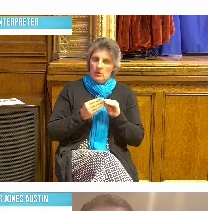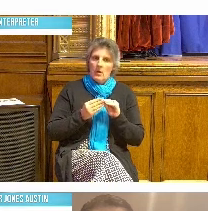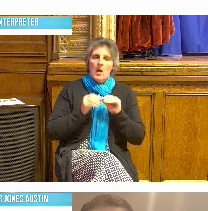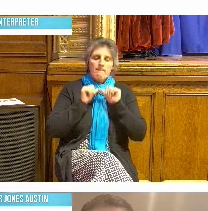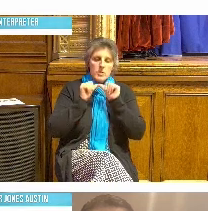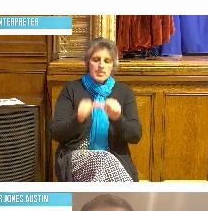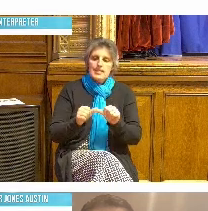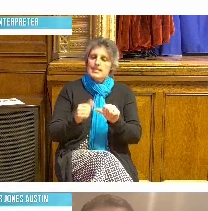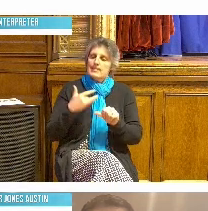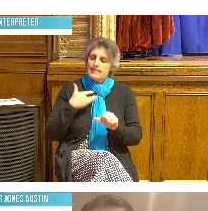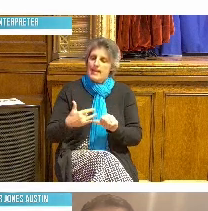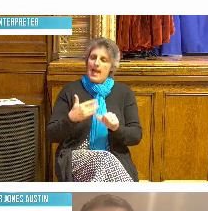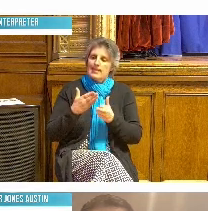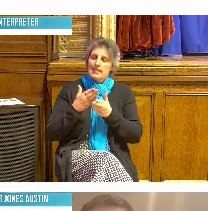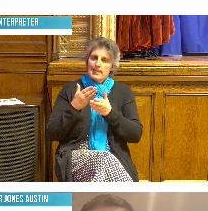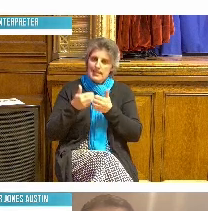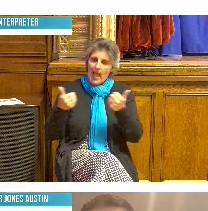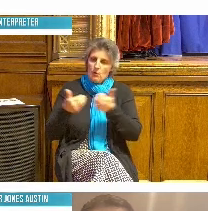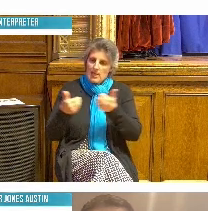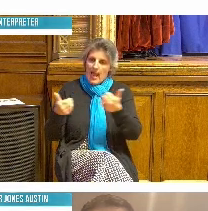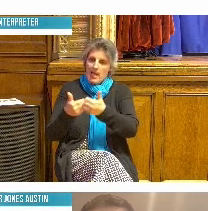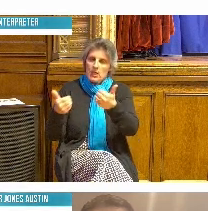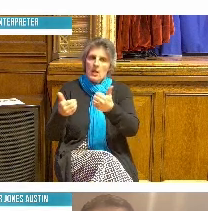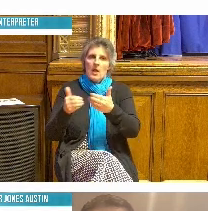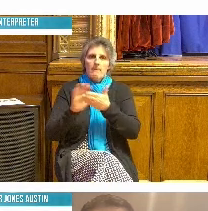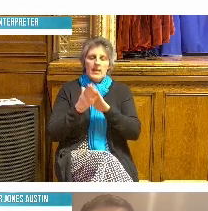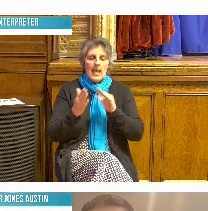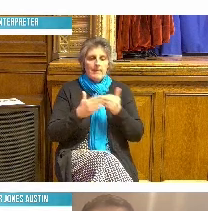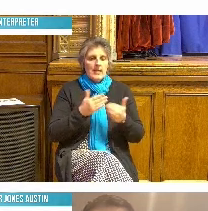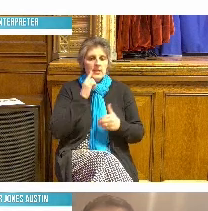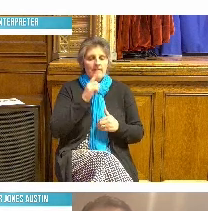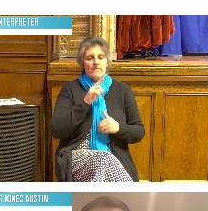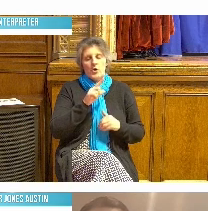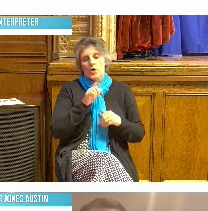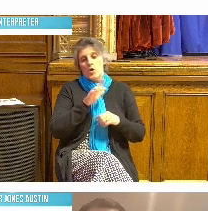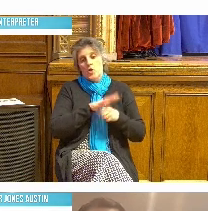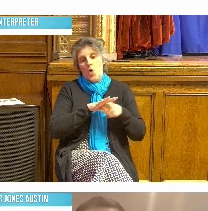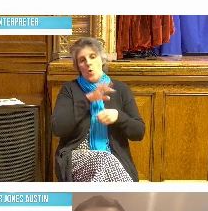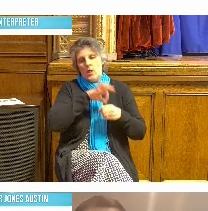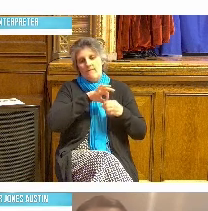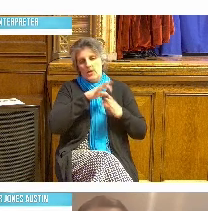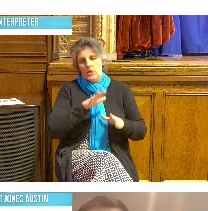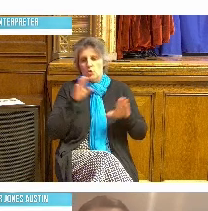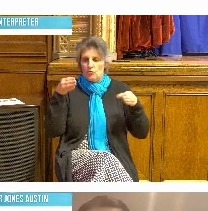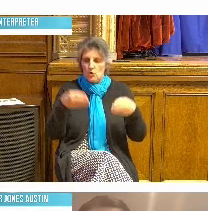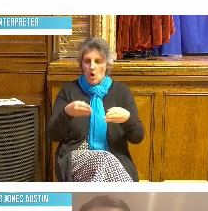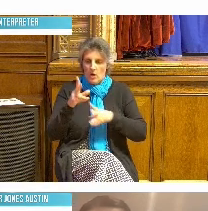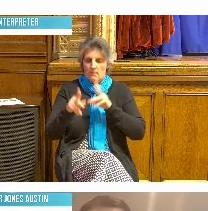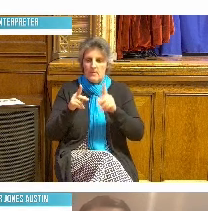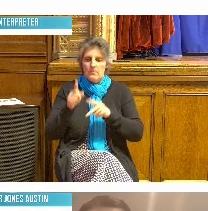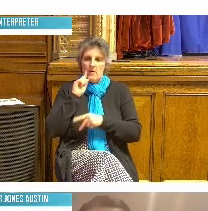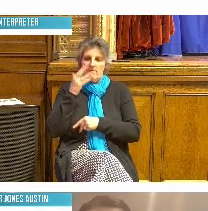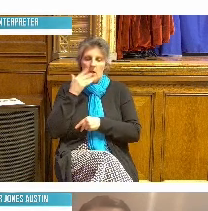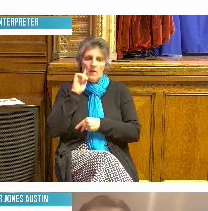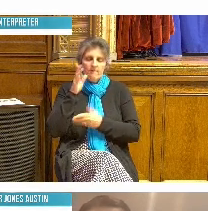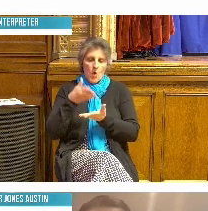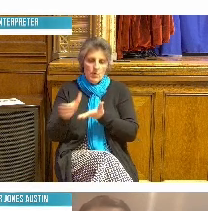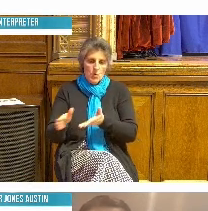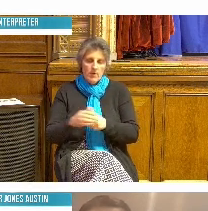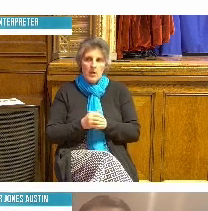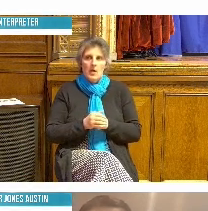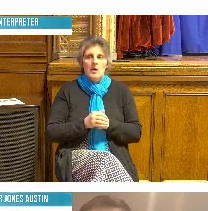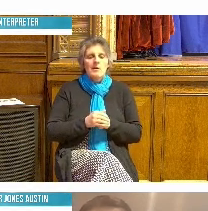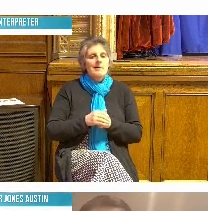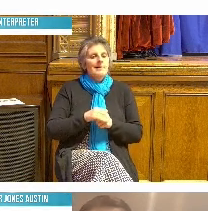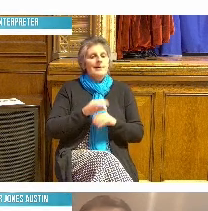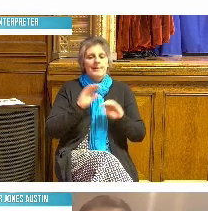Persistent patterns of segregation made it easy for local officials to target communities of color for removal. Limited enforcement